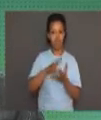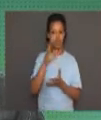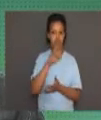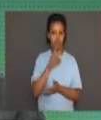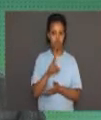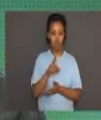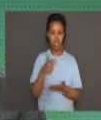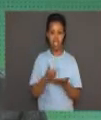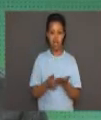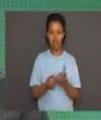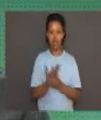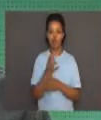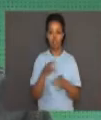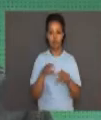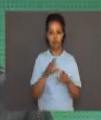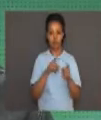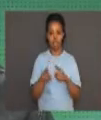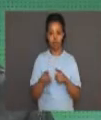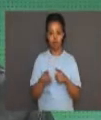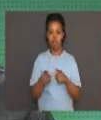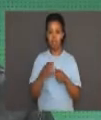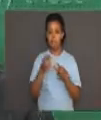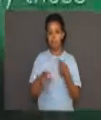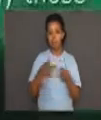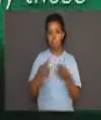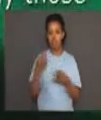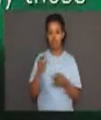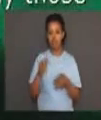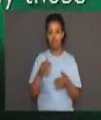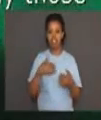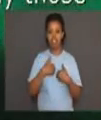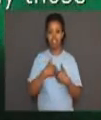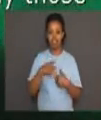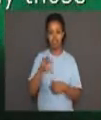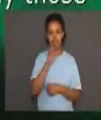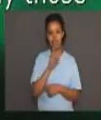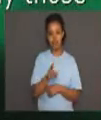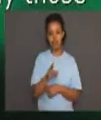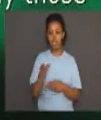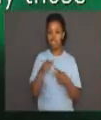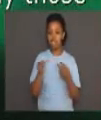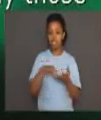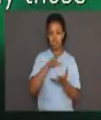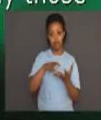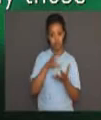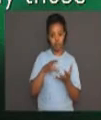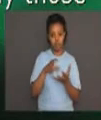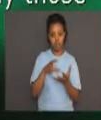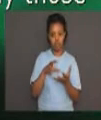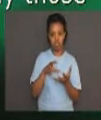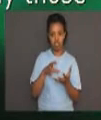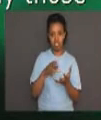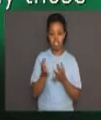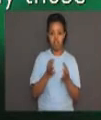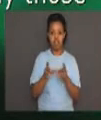to produce the better crops and animals. Selective breeding can be